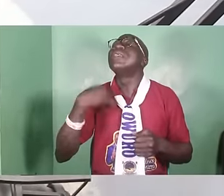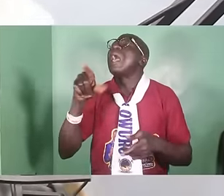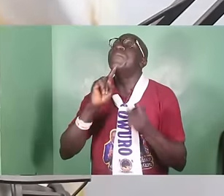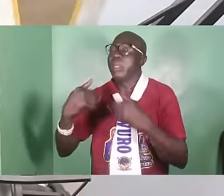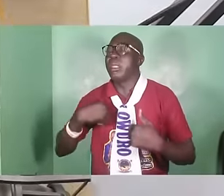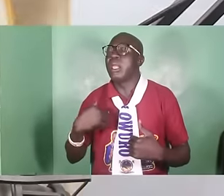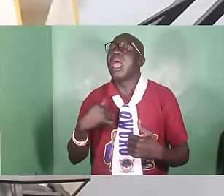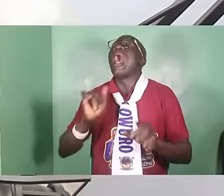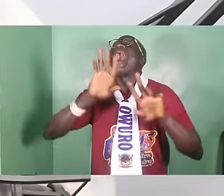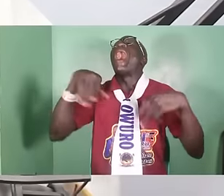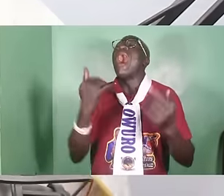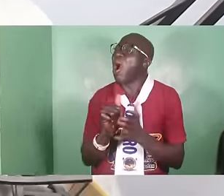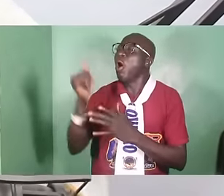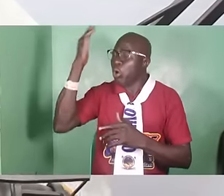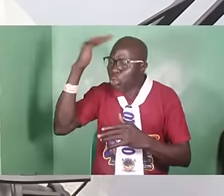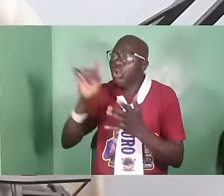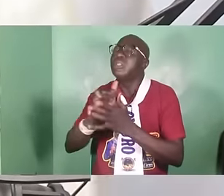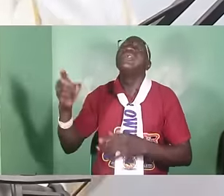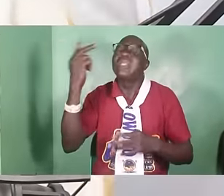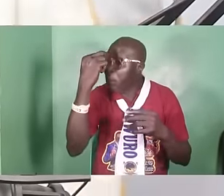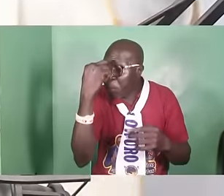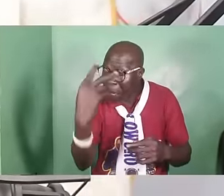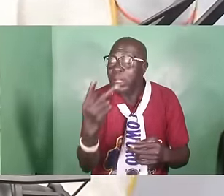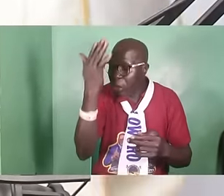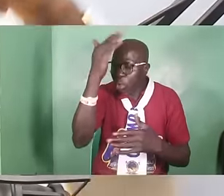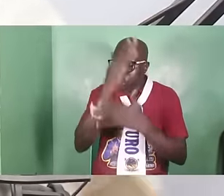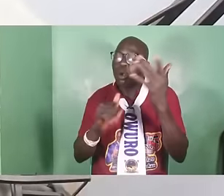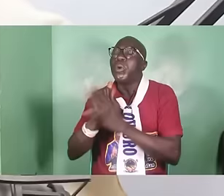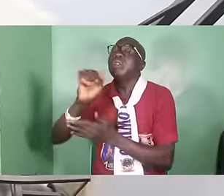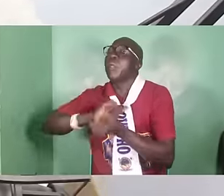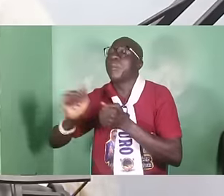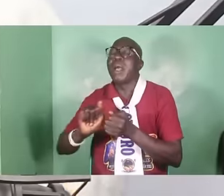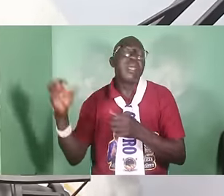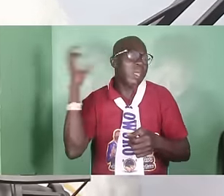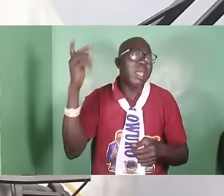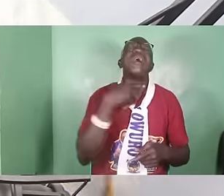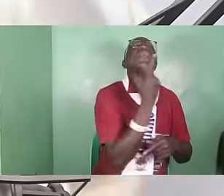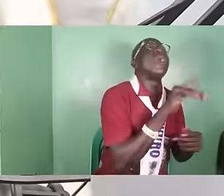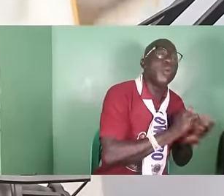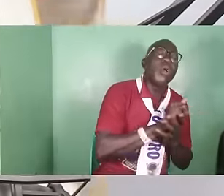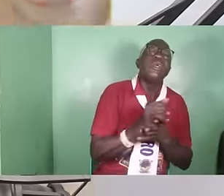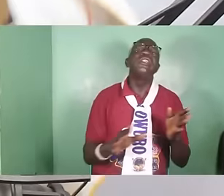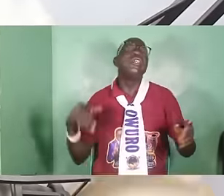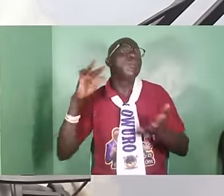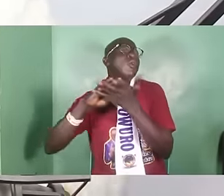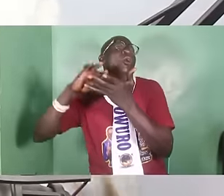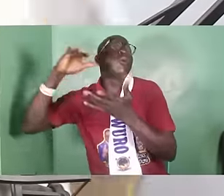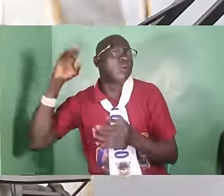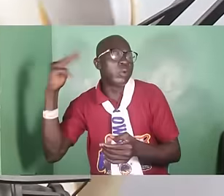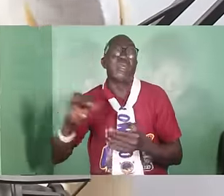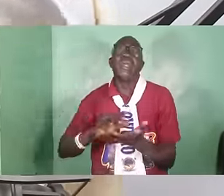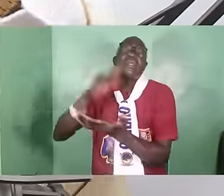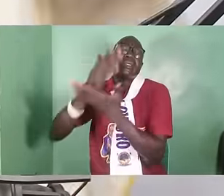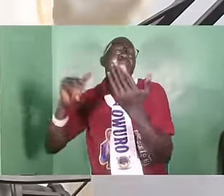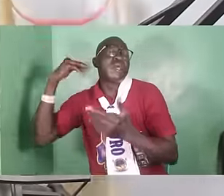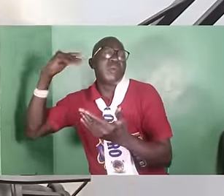me. Tell me. Bawo ni afoju se pe yan koja. How does the blind man know that somebody is passing? Agbo iro re. Iro go. Iro